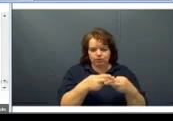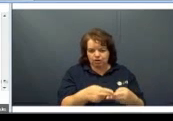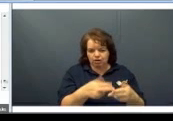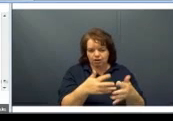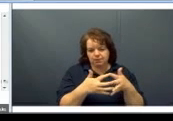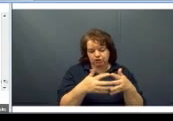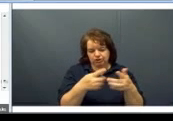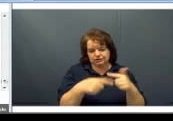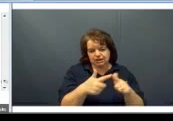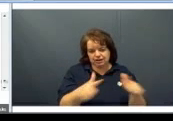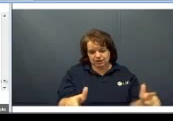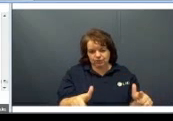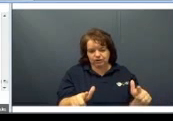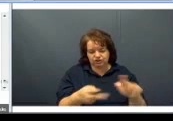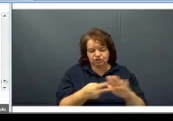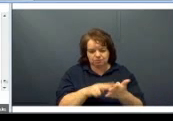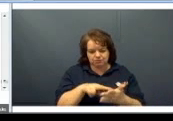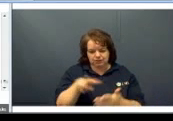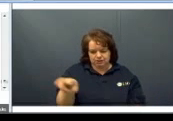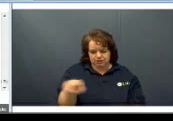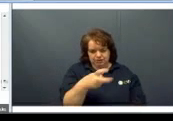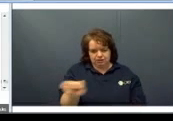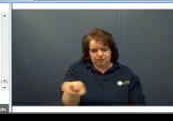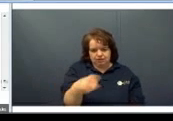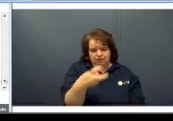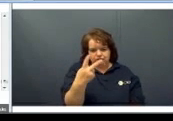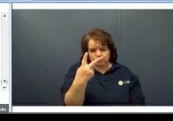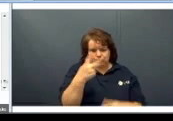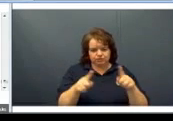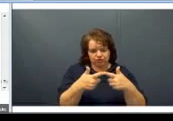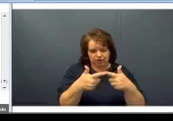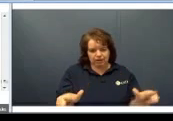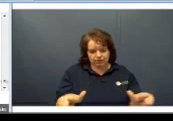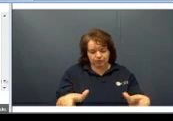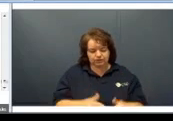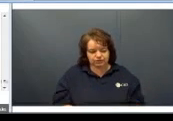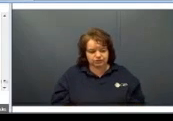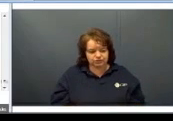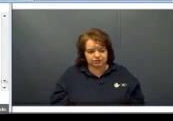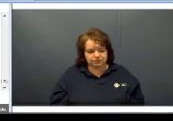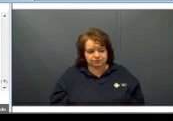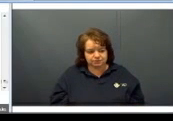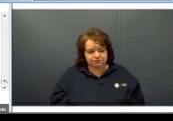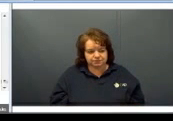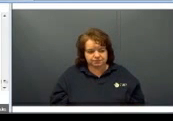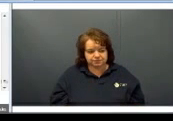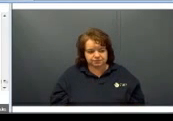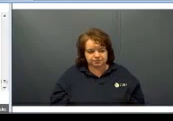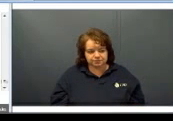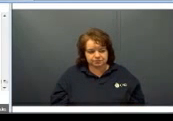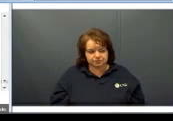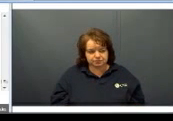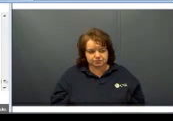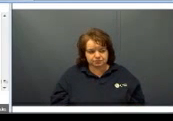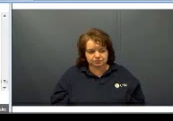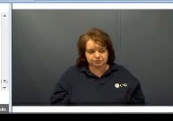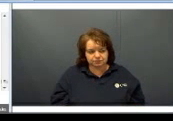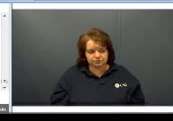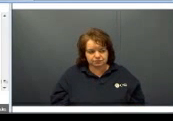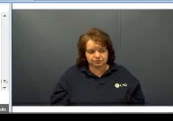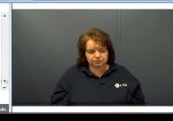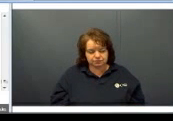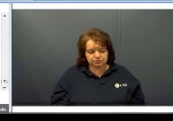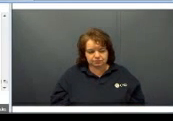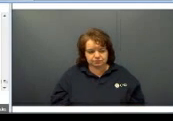into a totally different language called American Sign Language. So they're navigating between both languages.